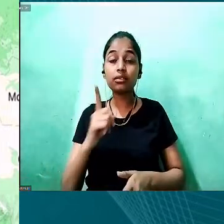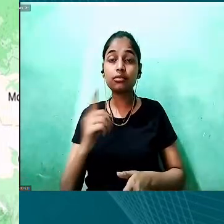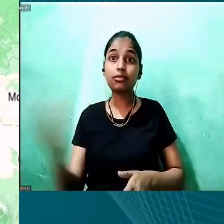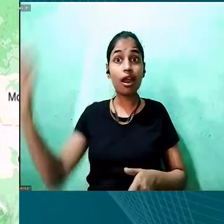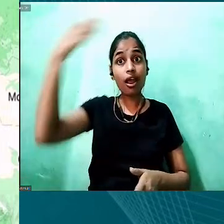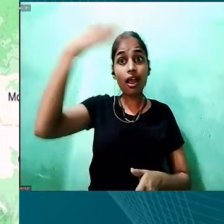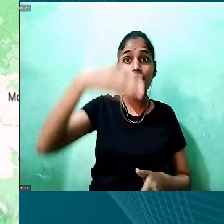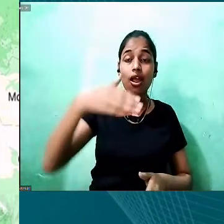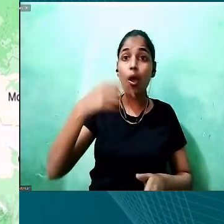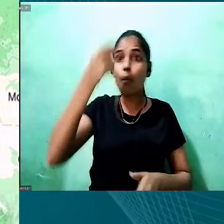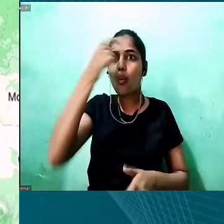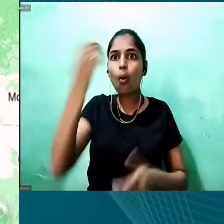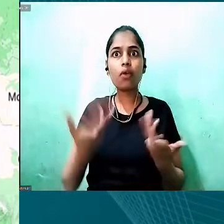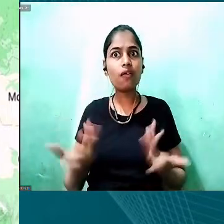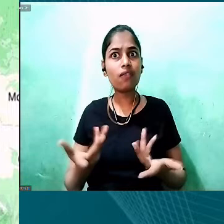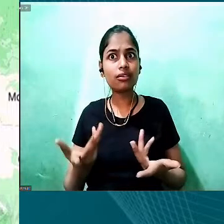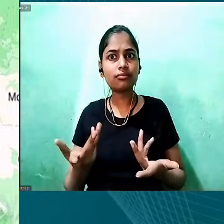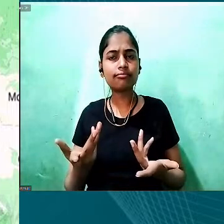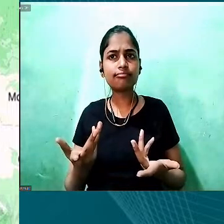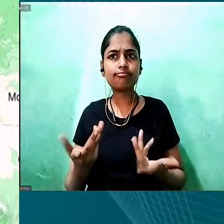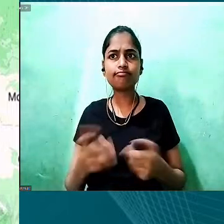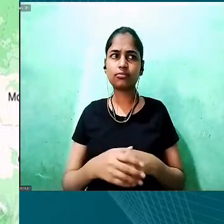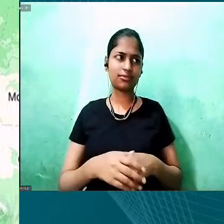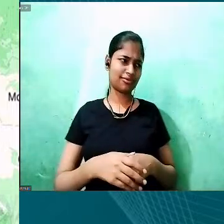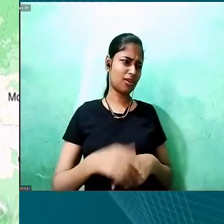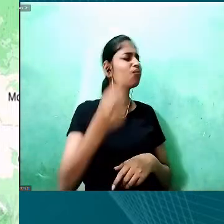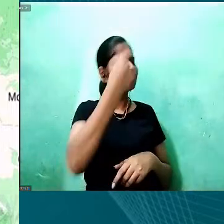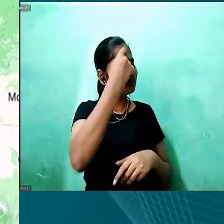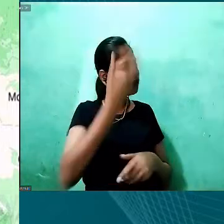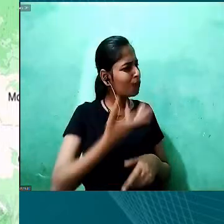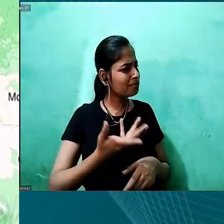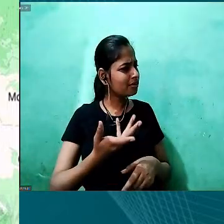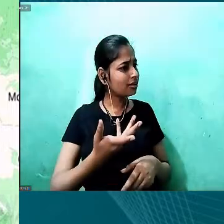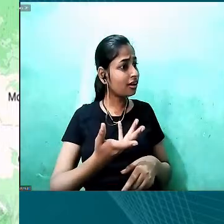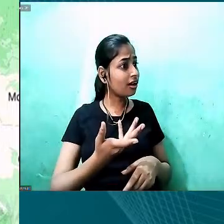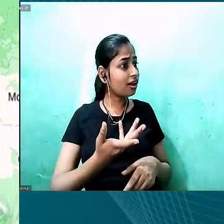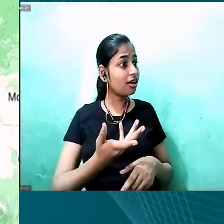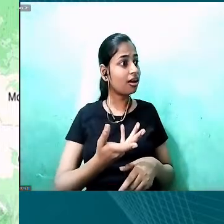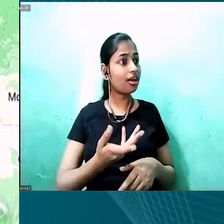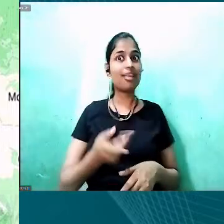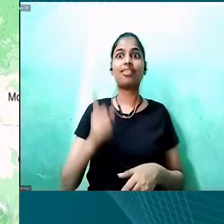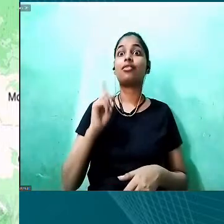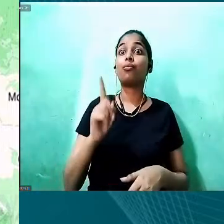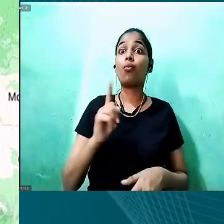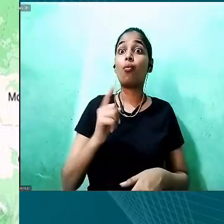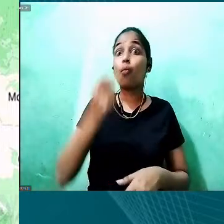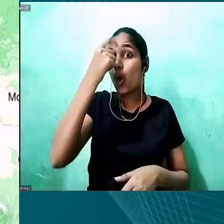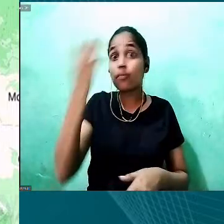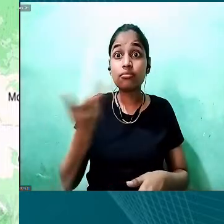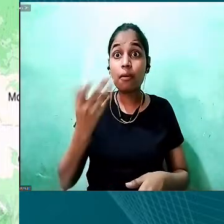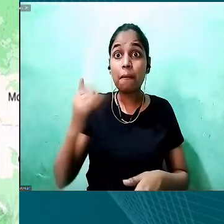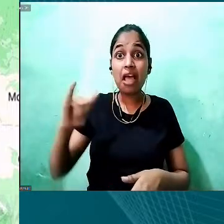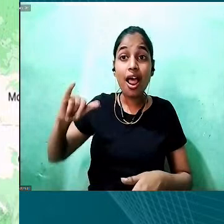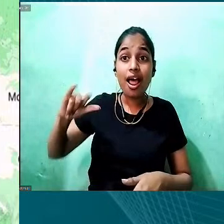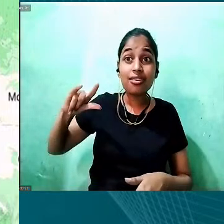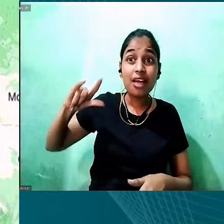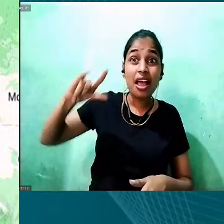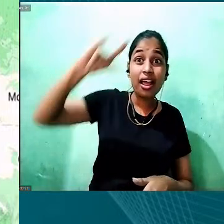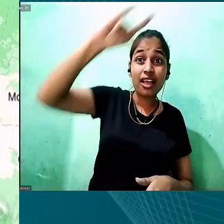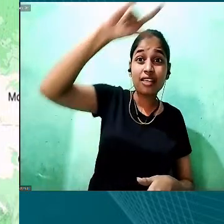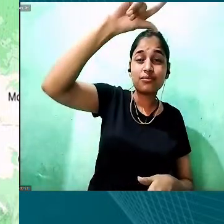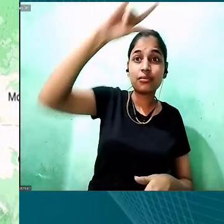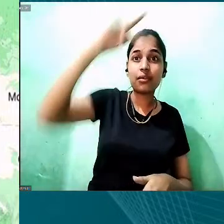What is the problem, ma'am? That all the airlines do not allow pets to travel in the plane